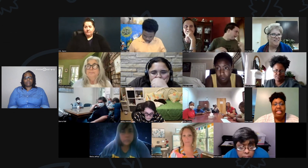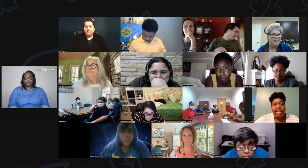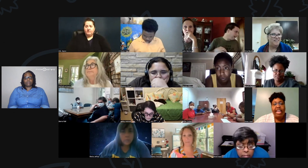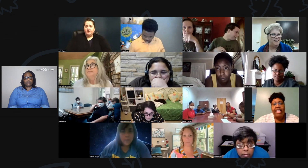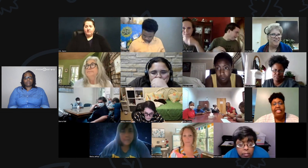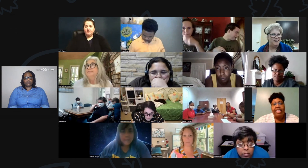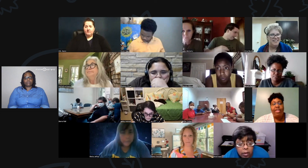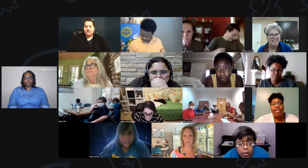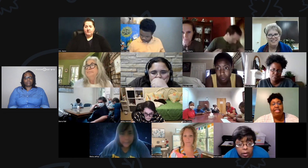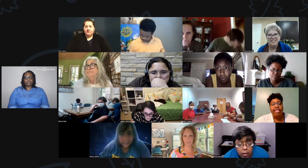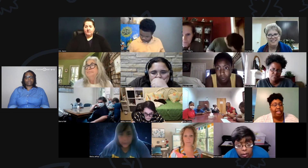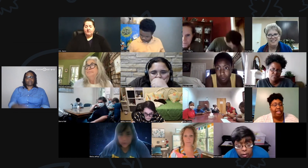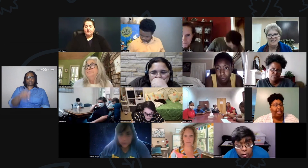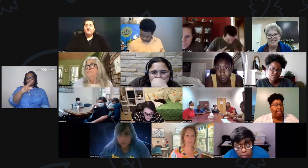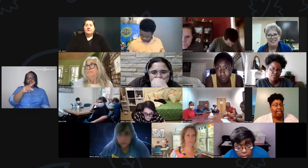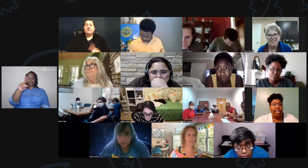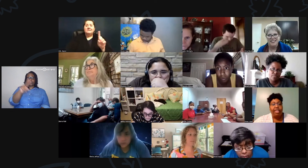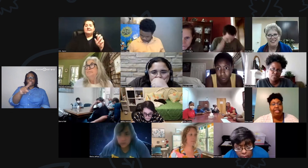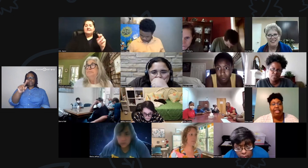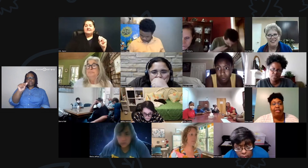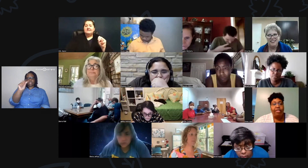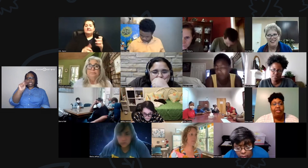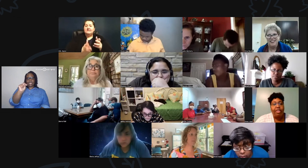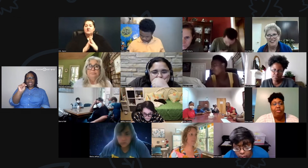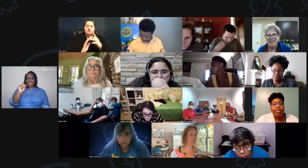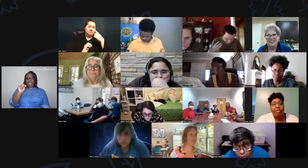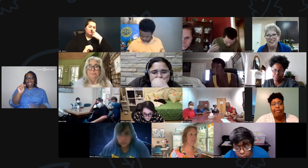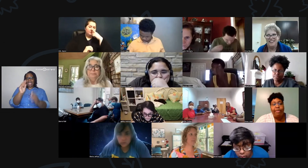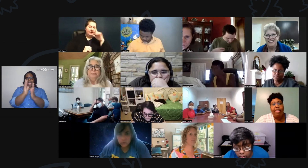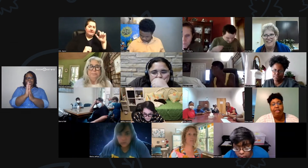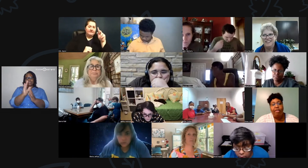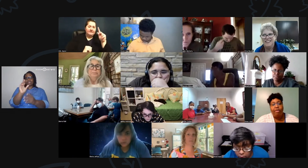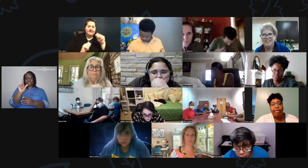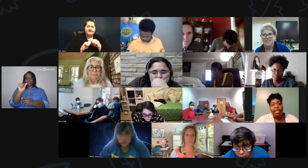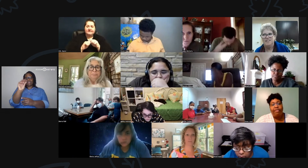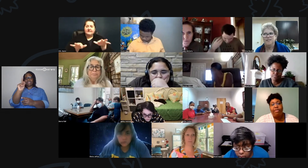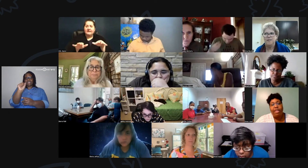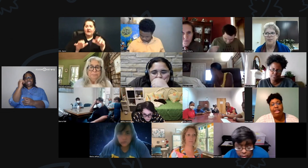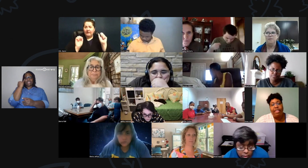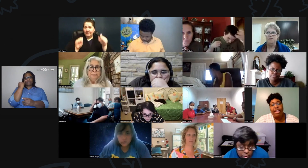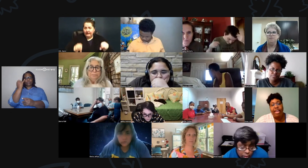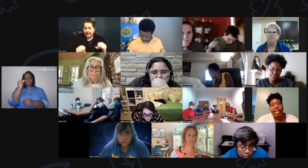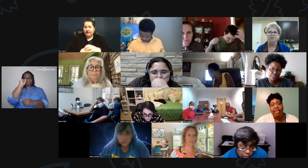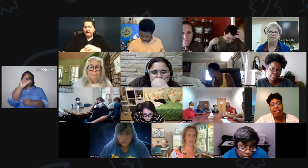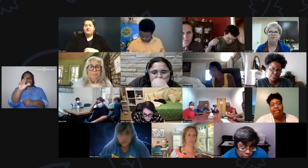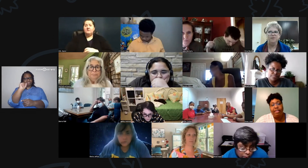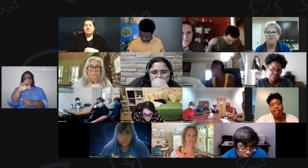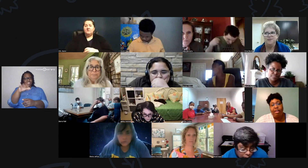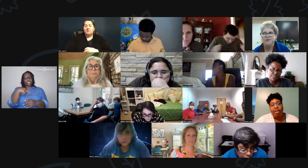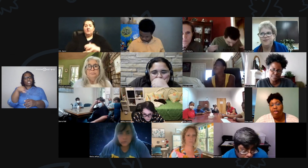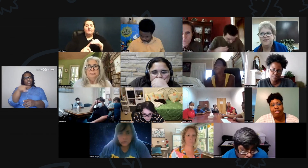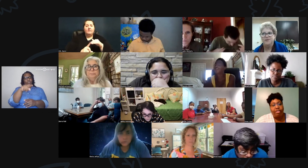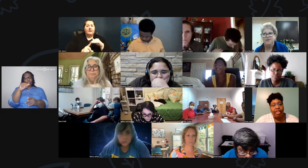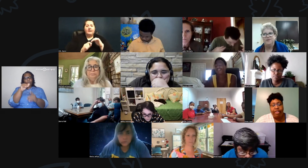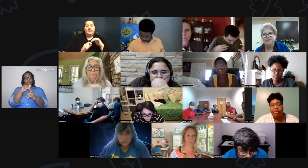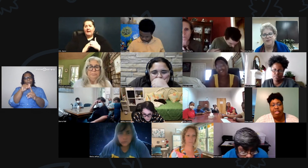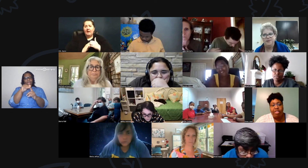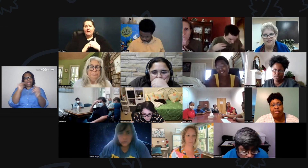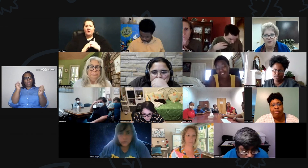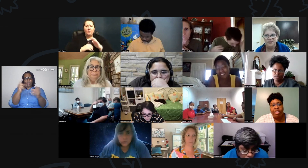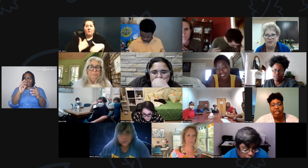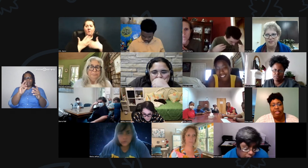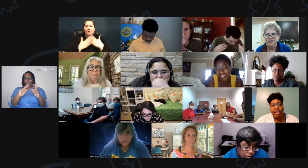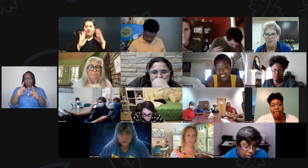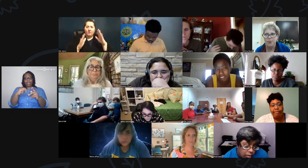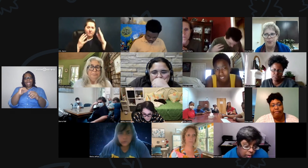Katie, Zan asked if we could send the links out. So can you just maybe remind everyone how they get all this great